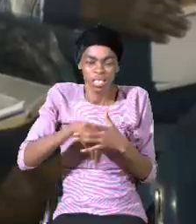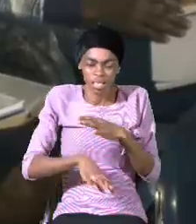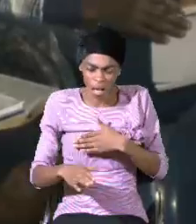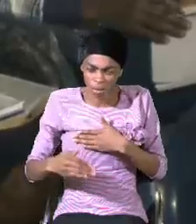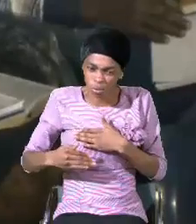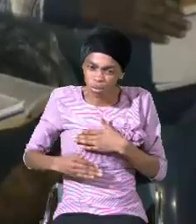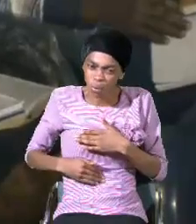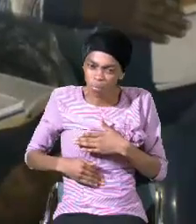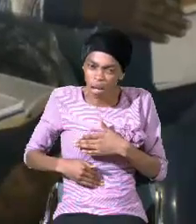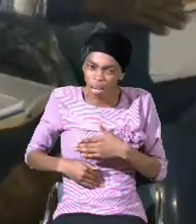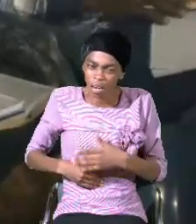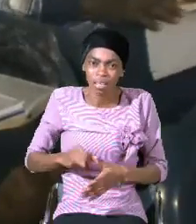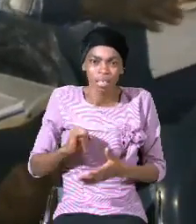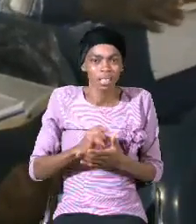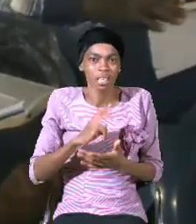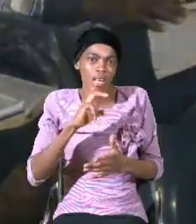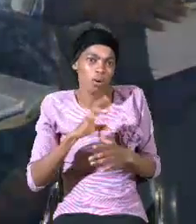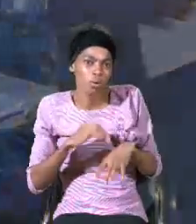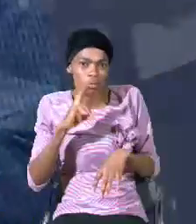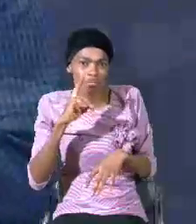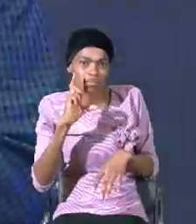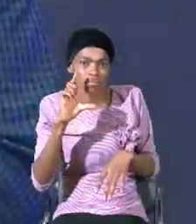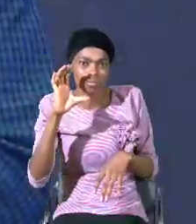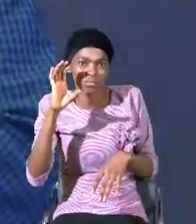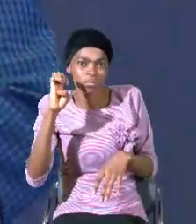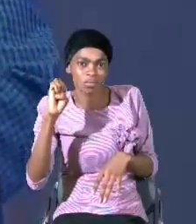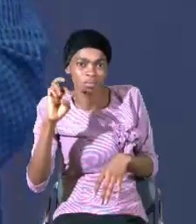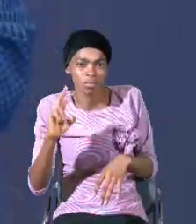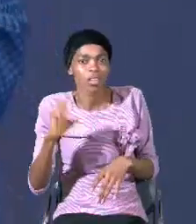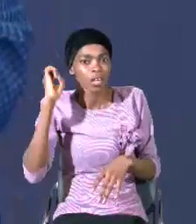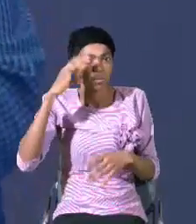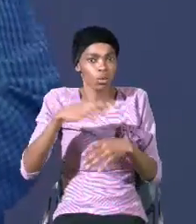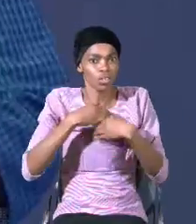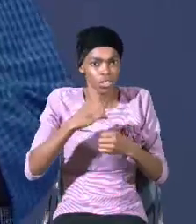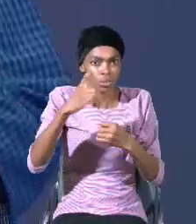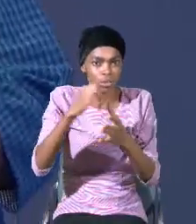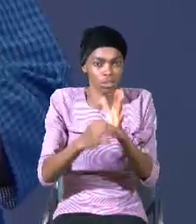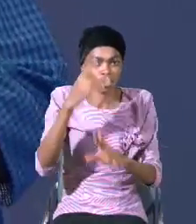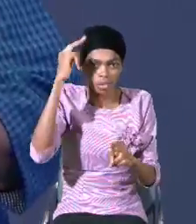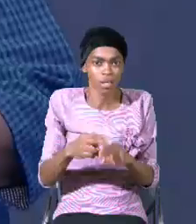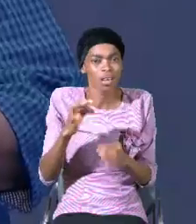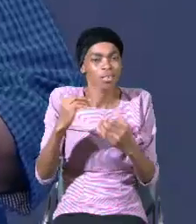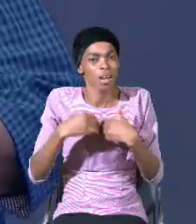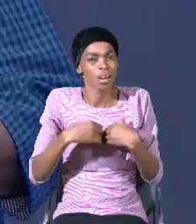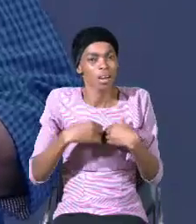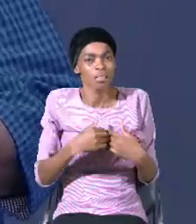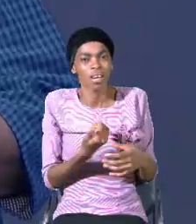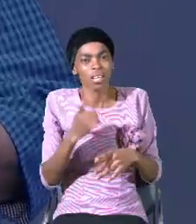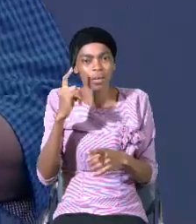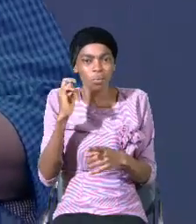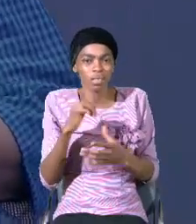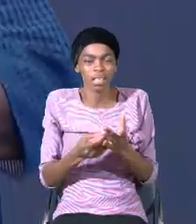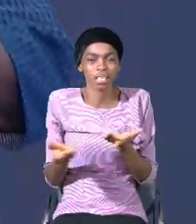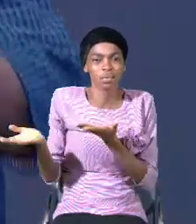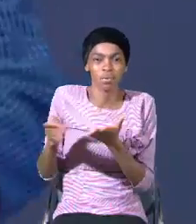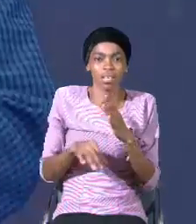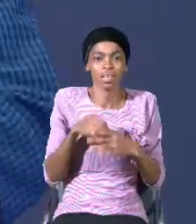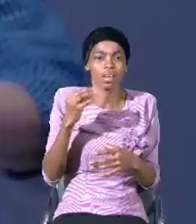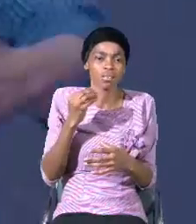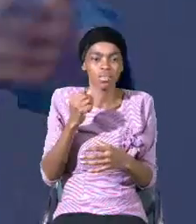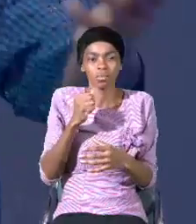they call ulcer, he will heal you tonight. If you have anyone and is bringing out, you know,